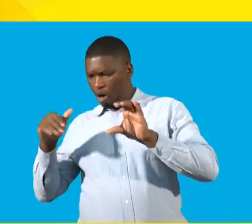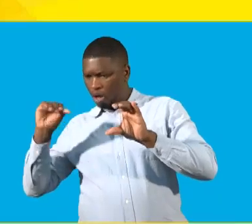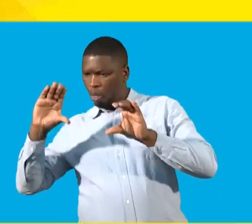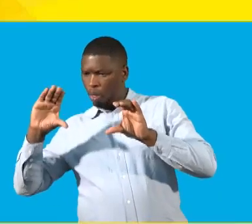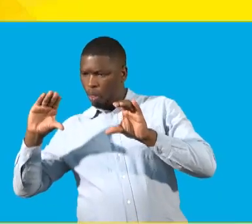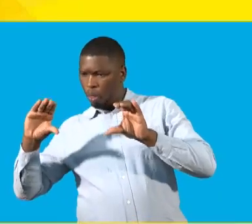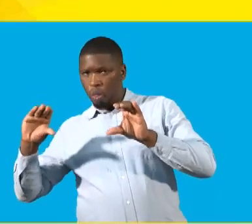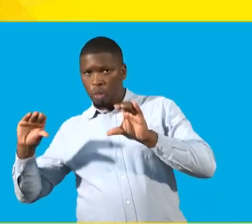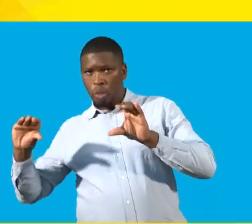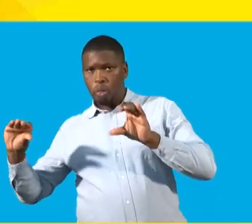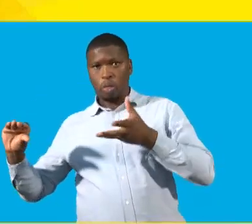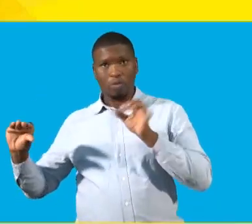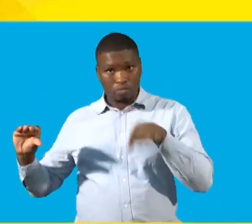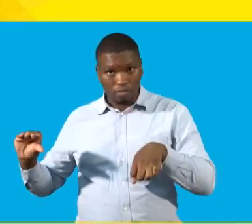this